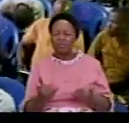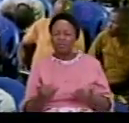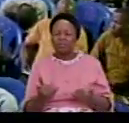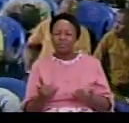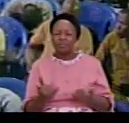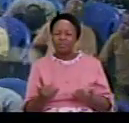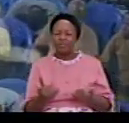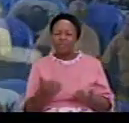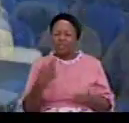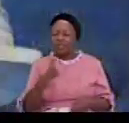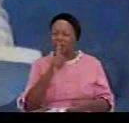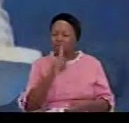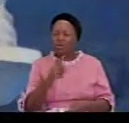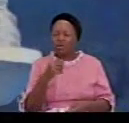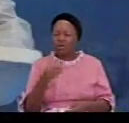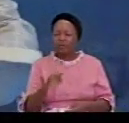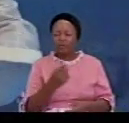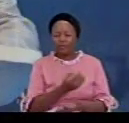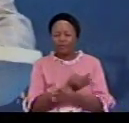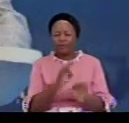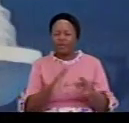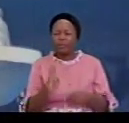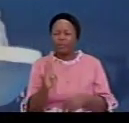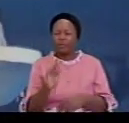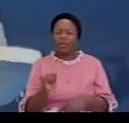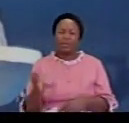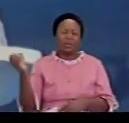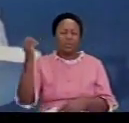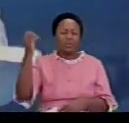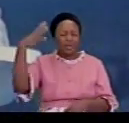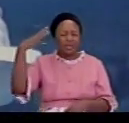The assurance of the freedom by grace.